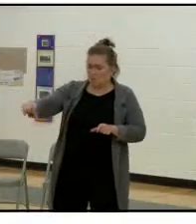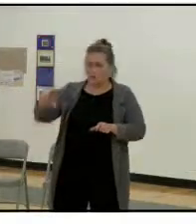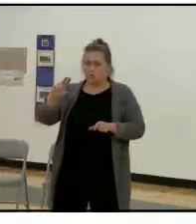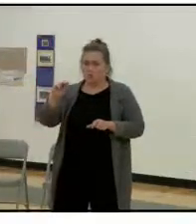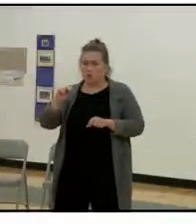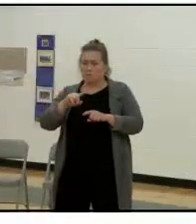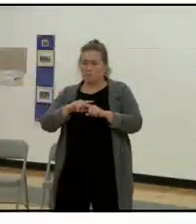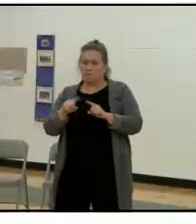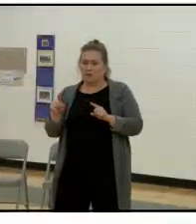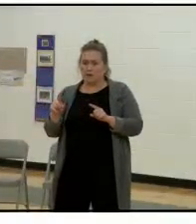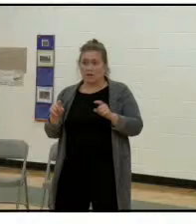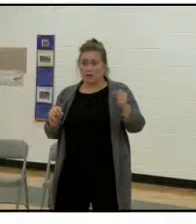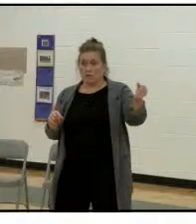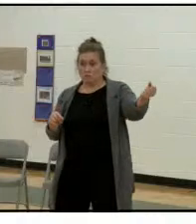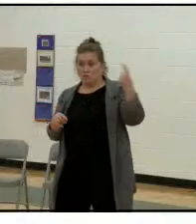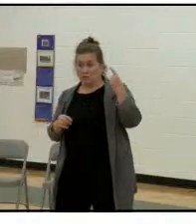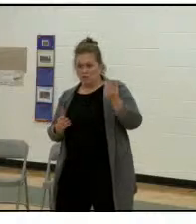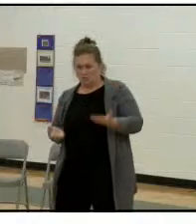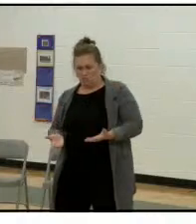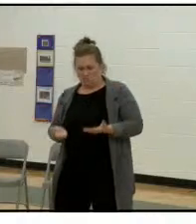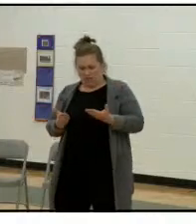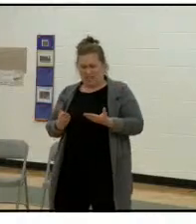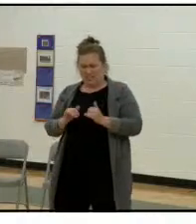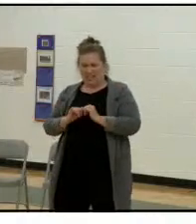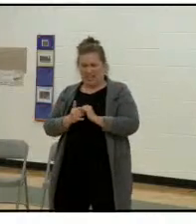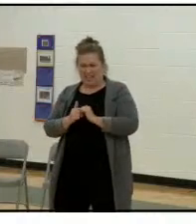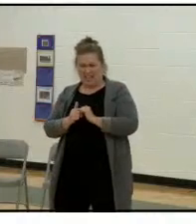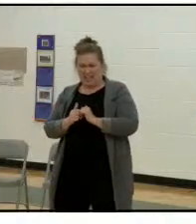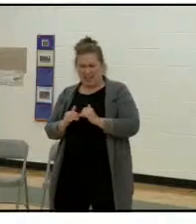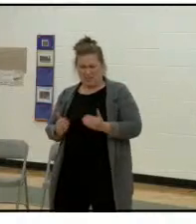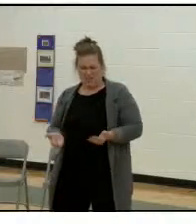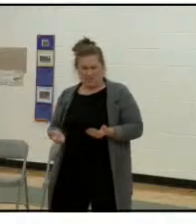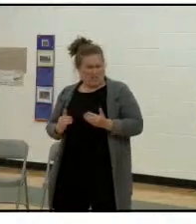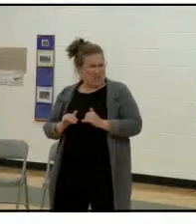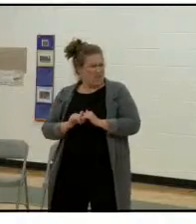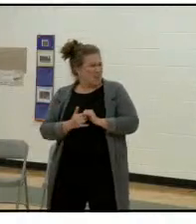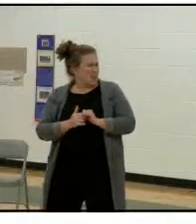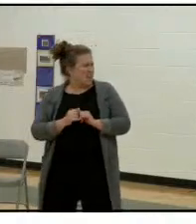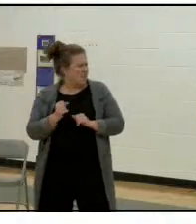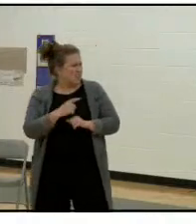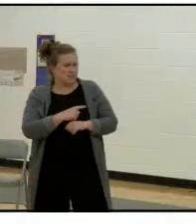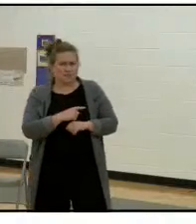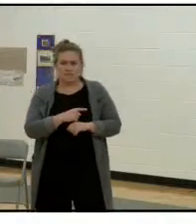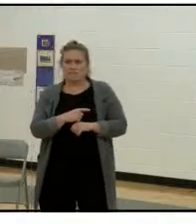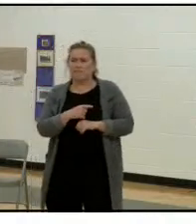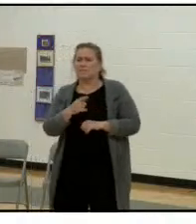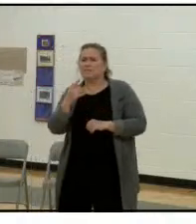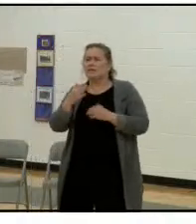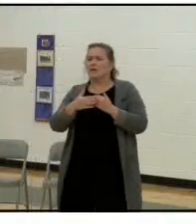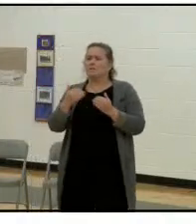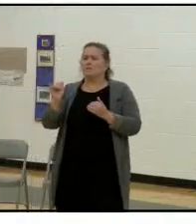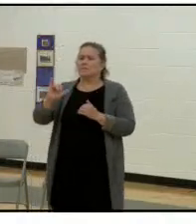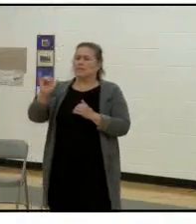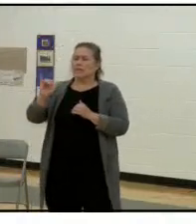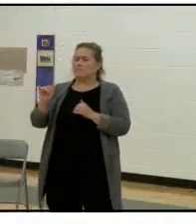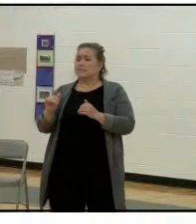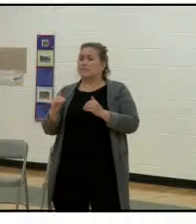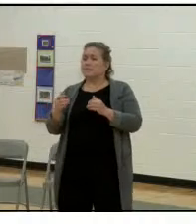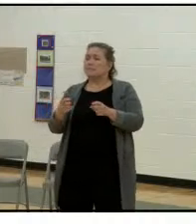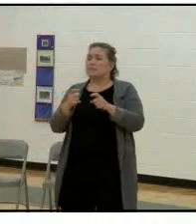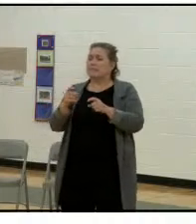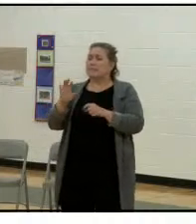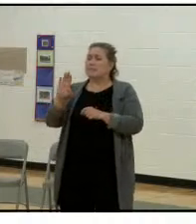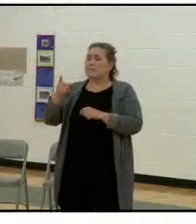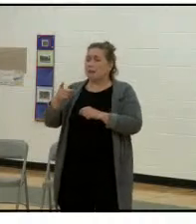So you can see in this lower right here, those are basically, if you think of them like speed bumps, they're kind of raised to the height of the